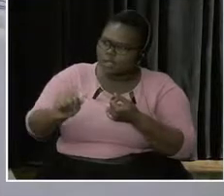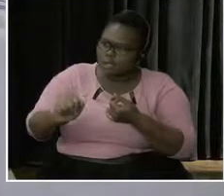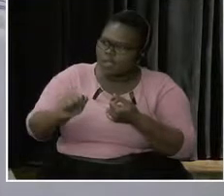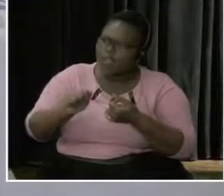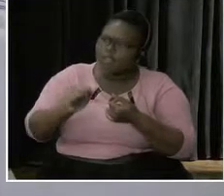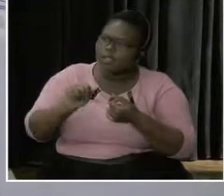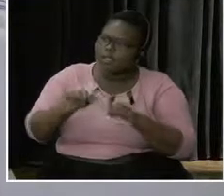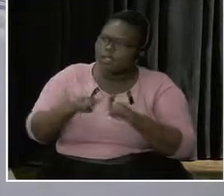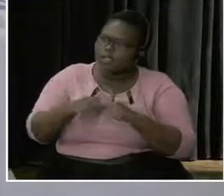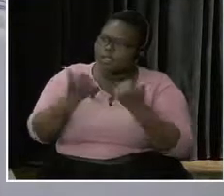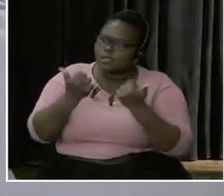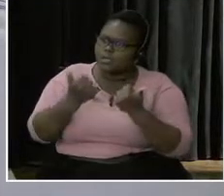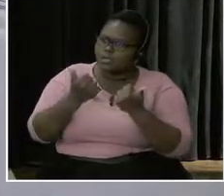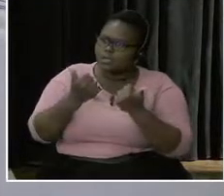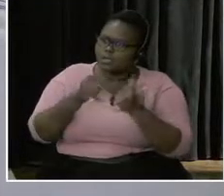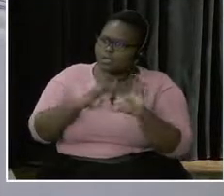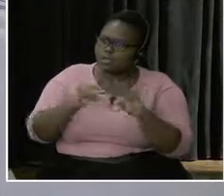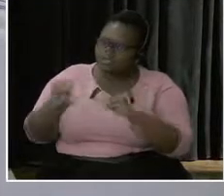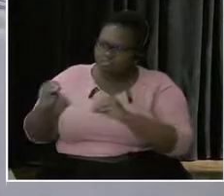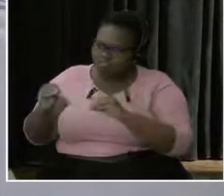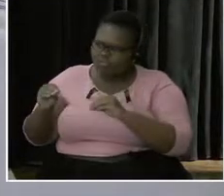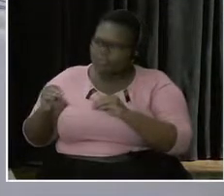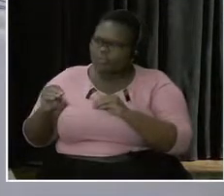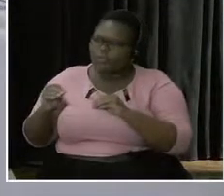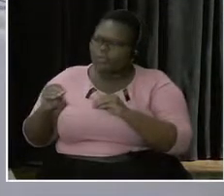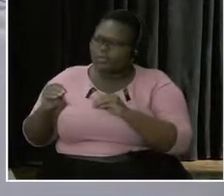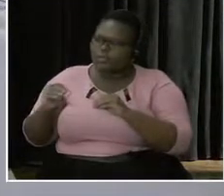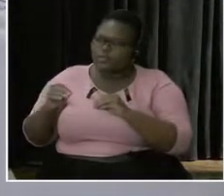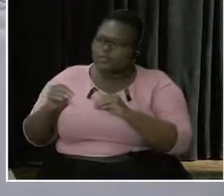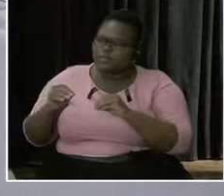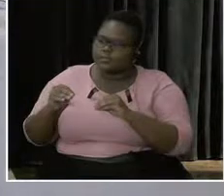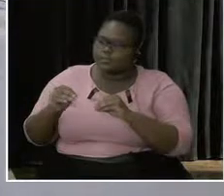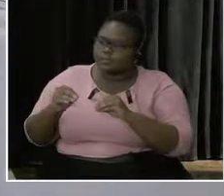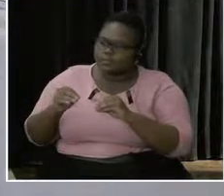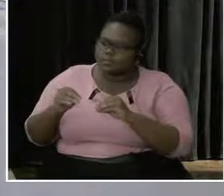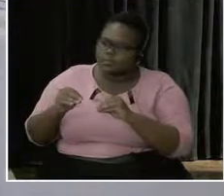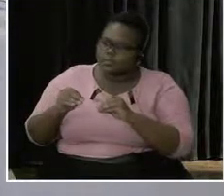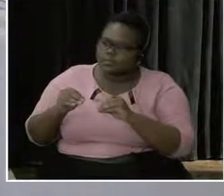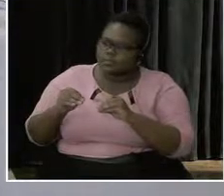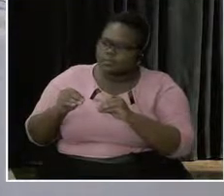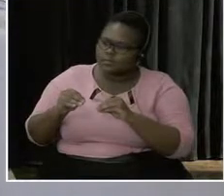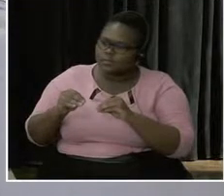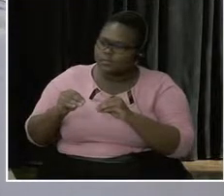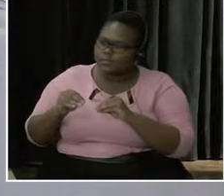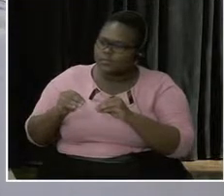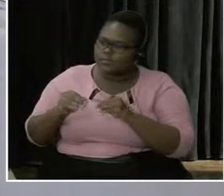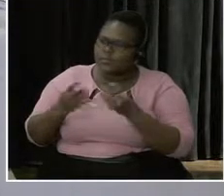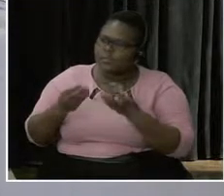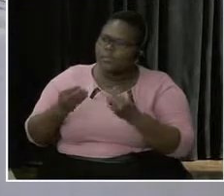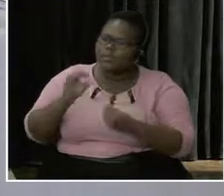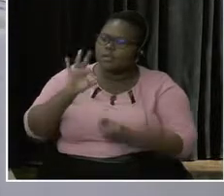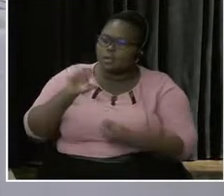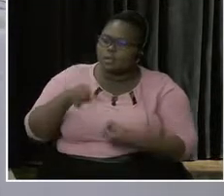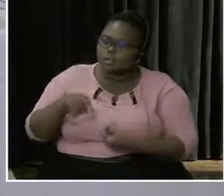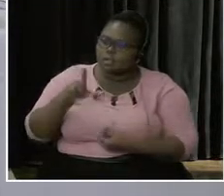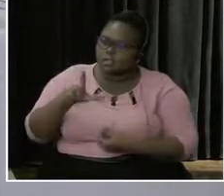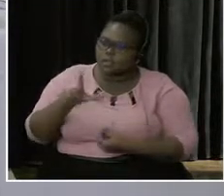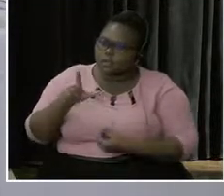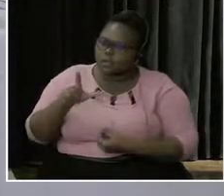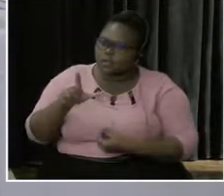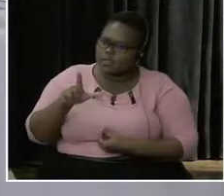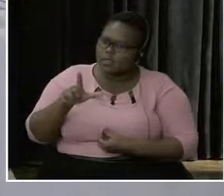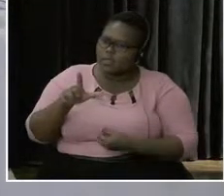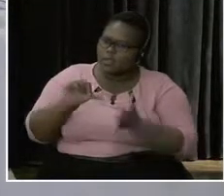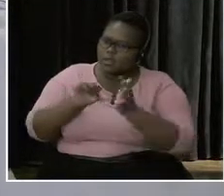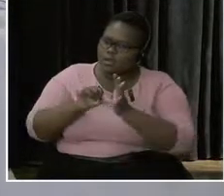on the Suspension item. of Salka Games. You Let's understand move. the item, Tian? Let's move. Item we number voted. 3.7,